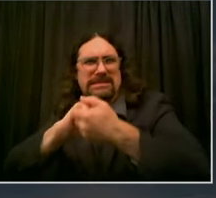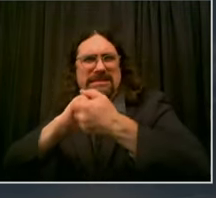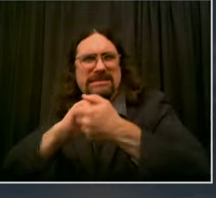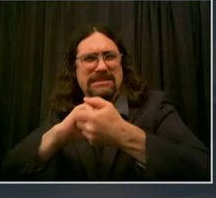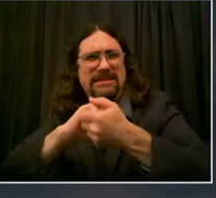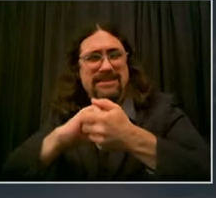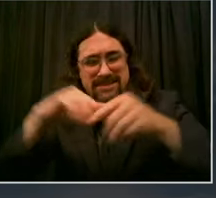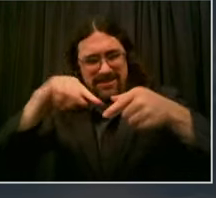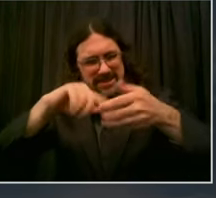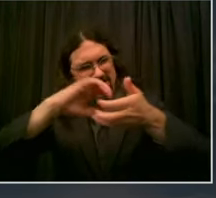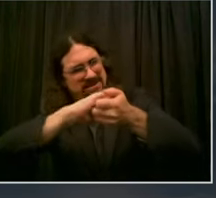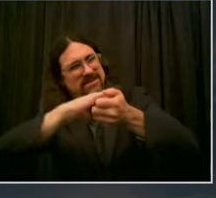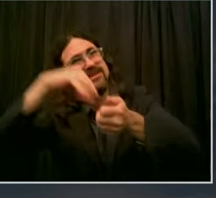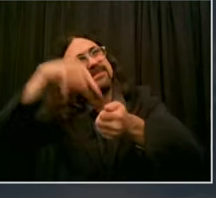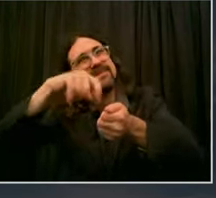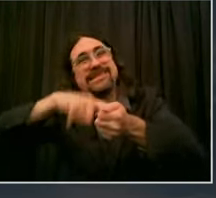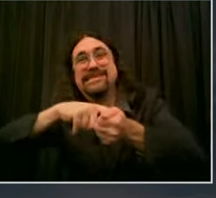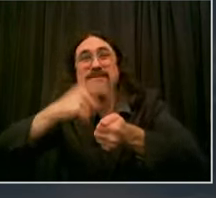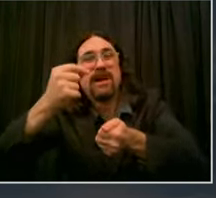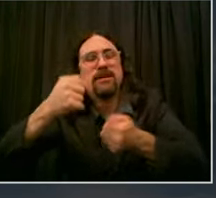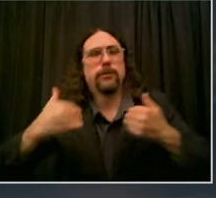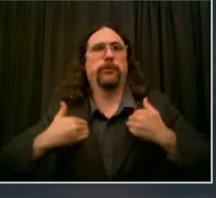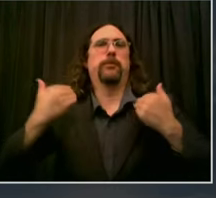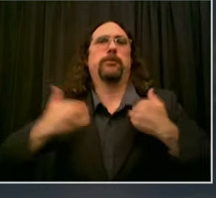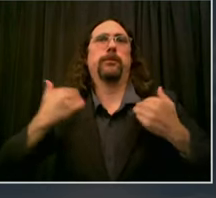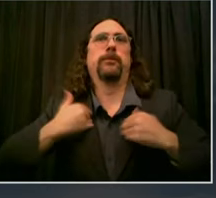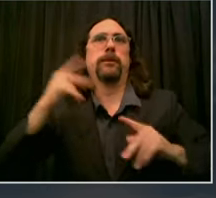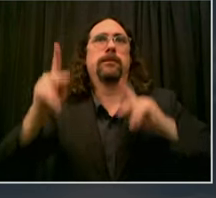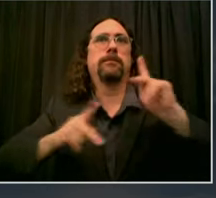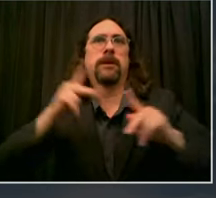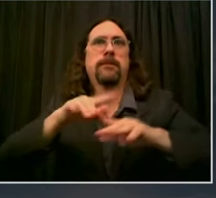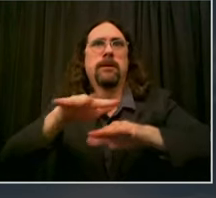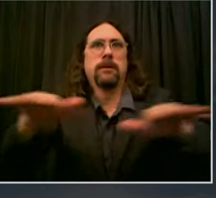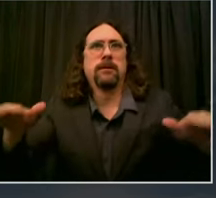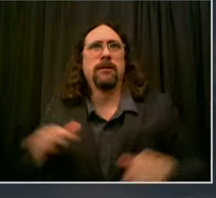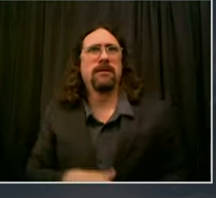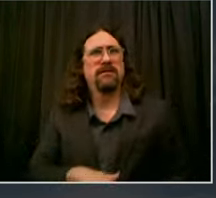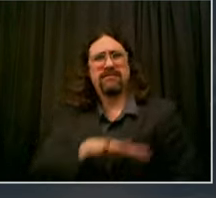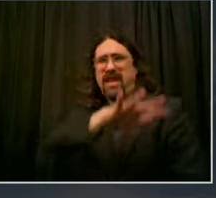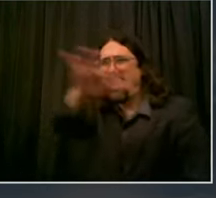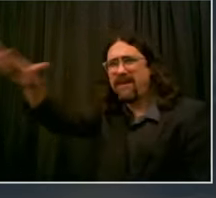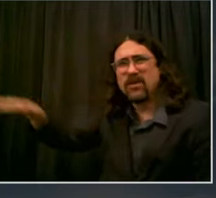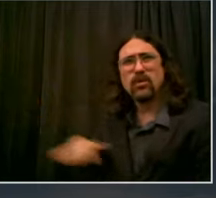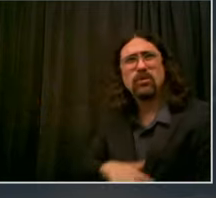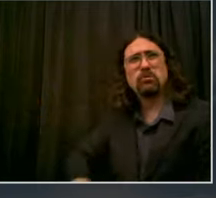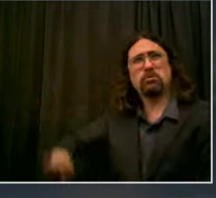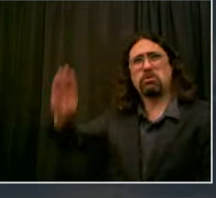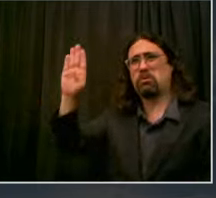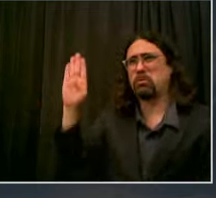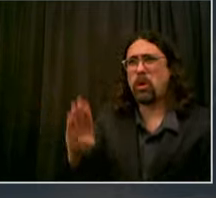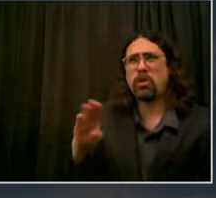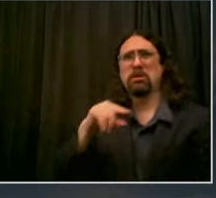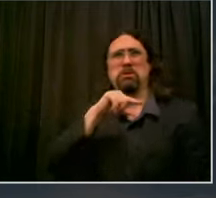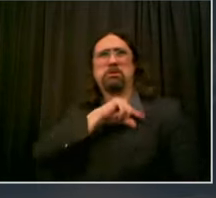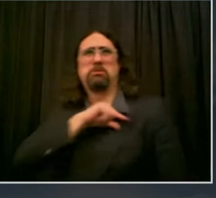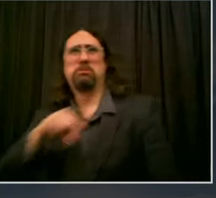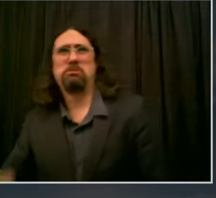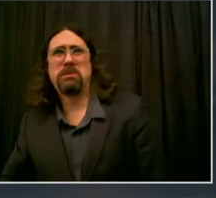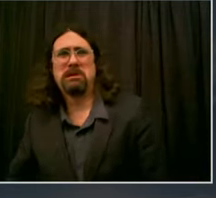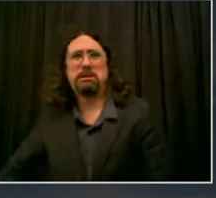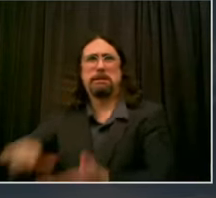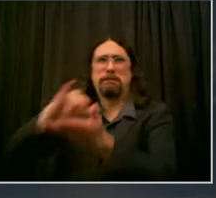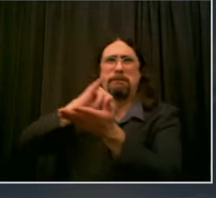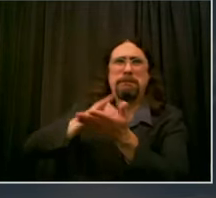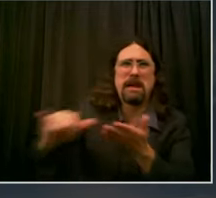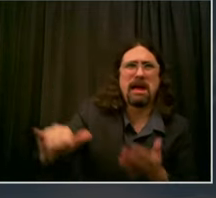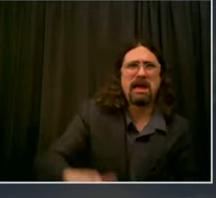Island, to reach out to kids of all races, of all economic conditions. And I'm not specifically talking about the kids that are